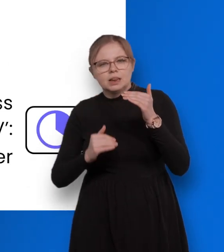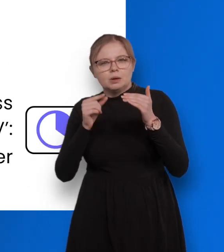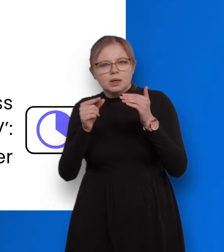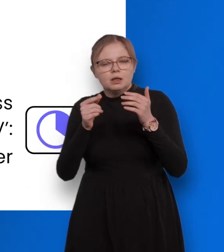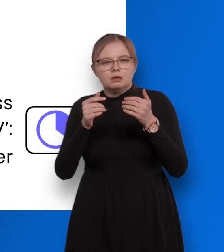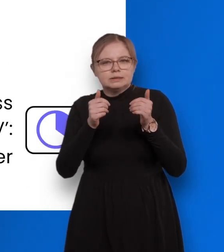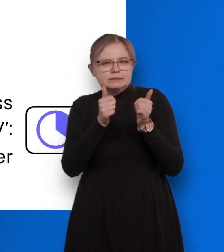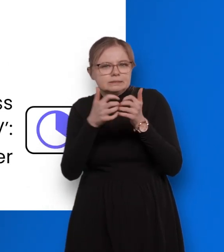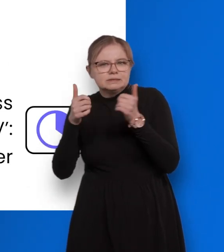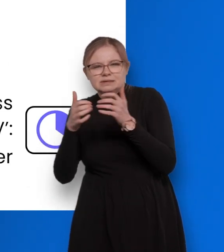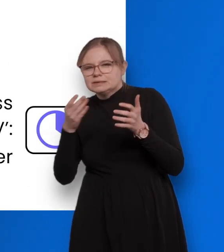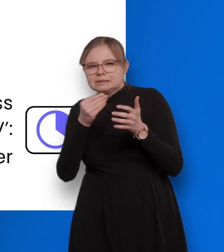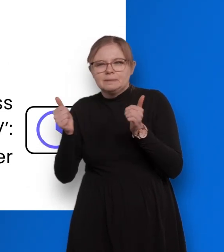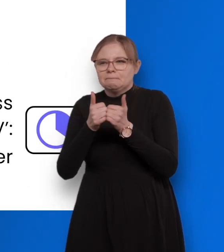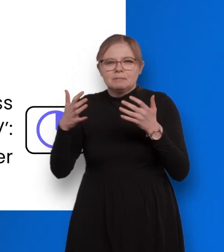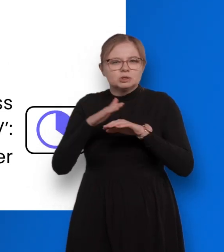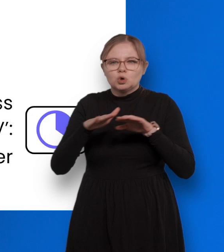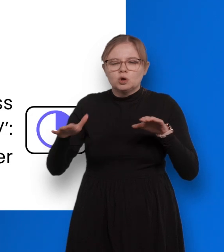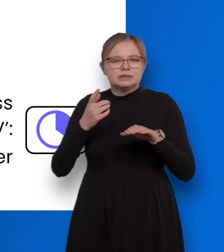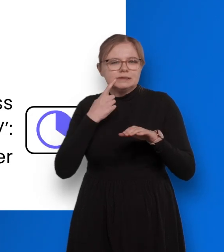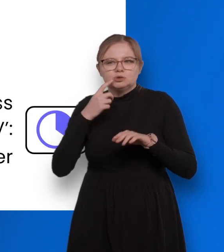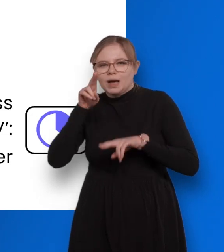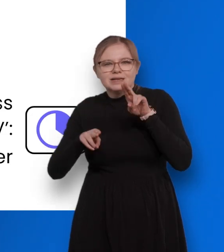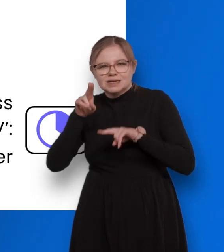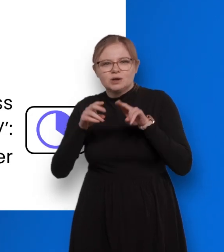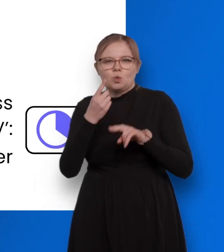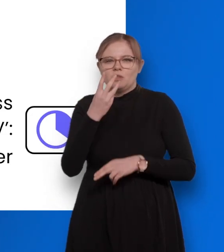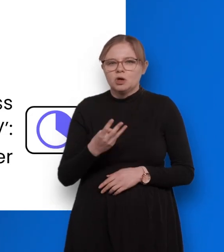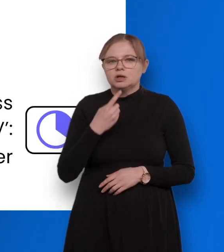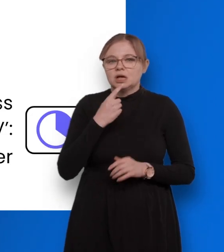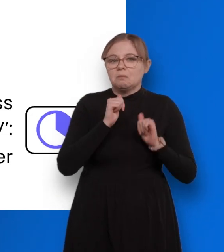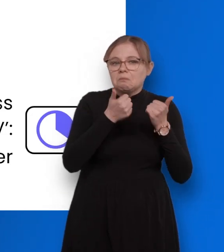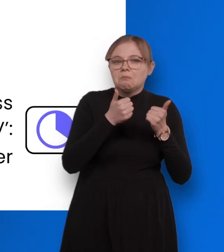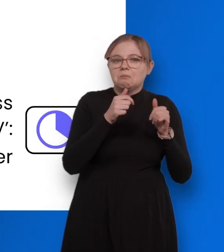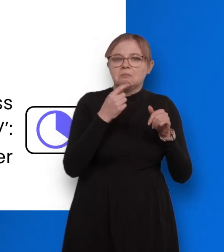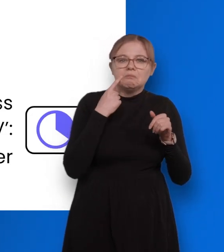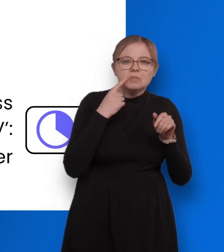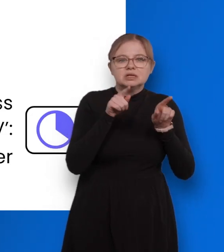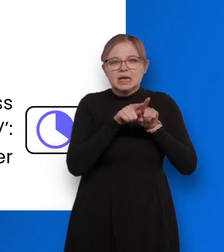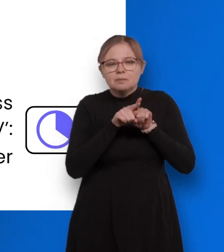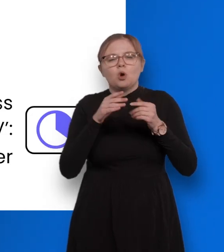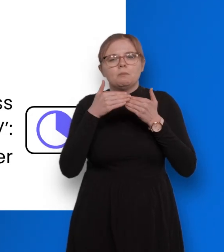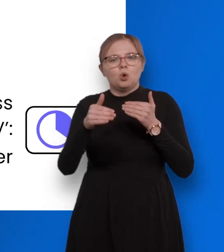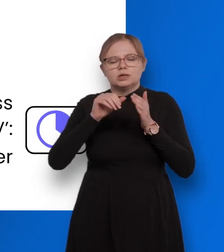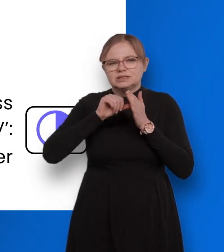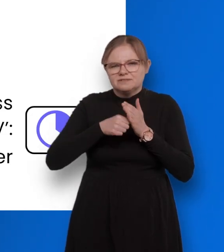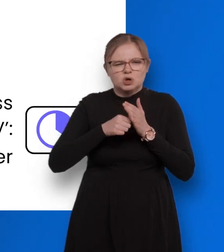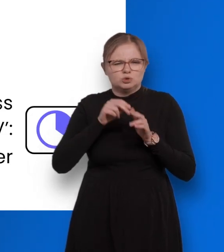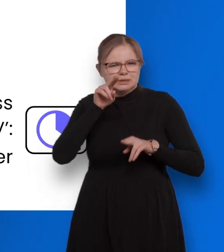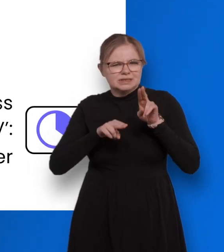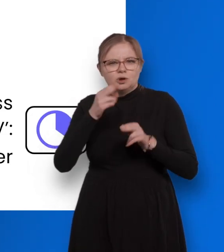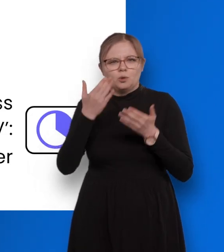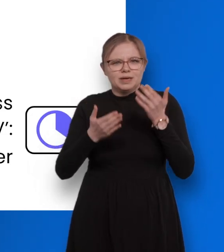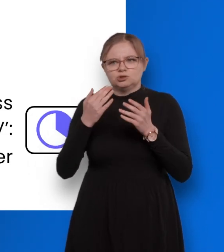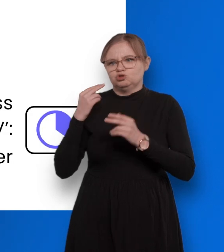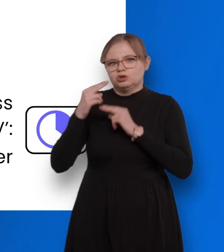how easy it is to assess. So about a third each saying it was either easier, the same, or harder than assessing compared to a traditional CV. Next slide,